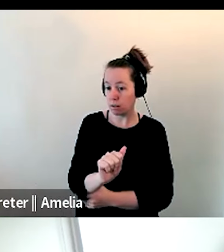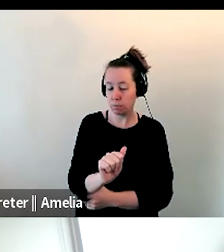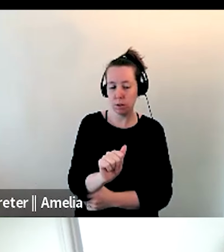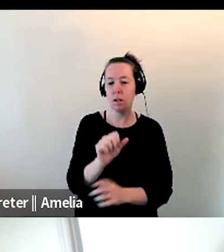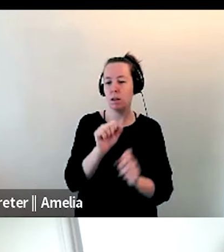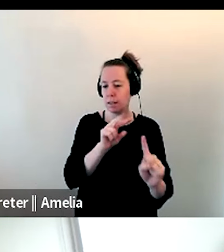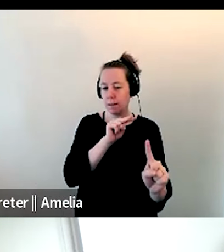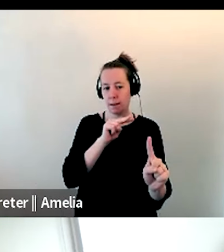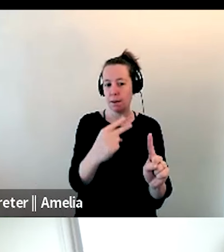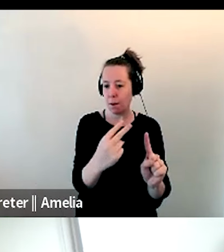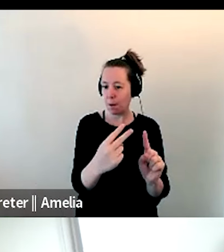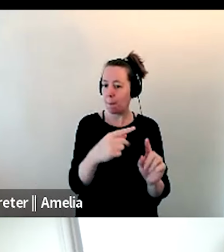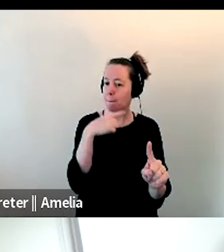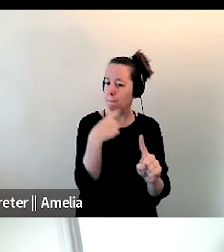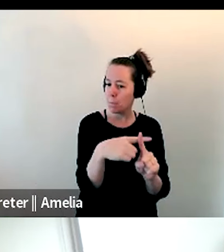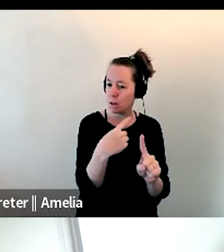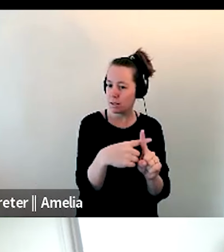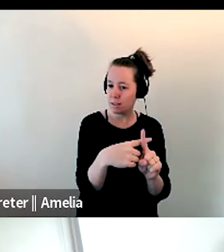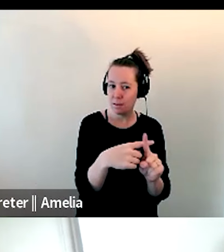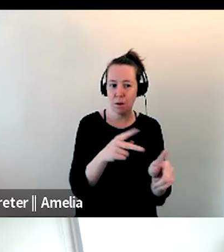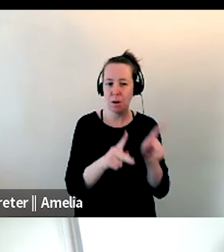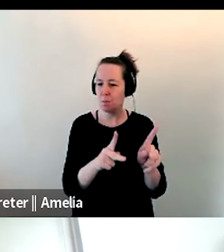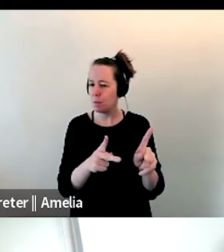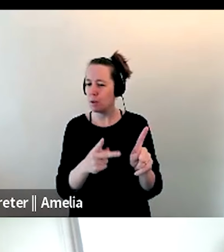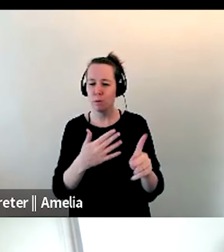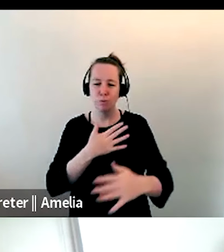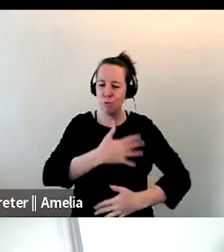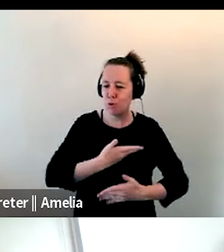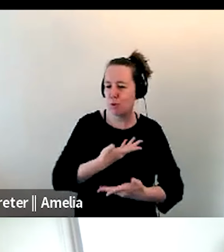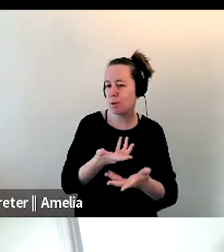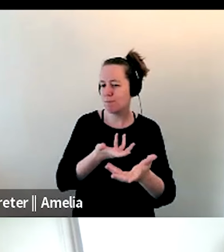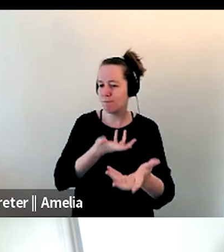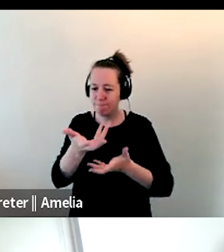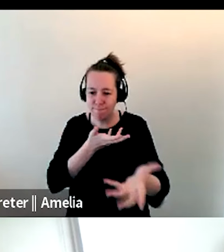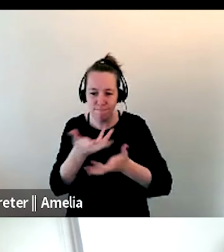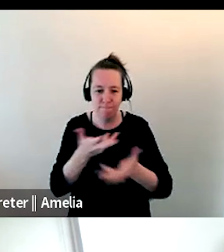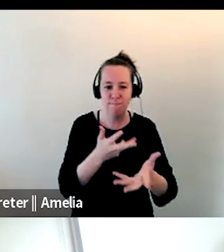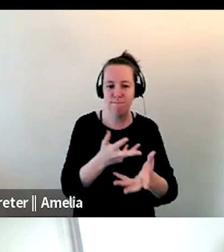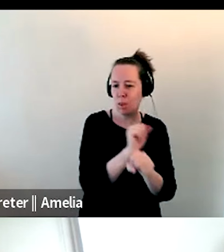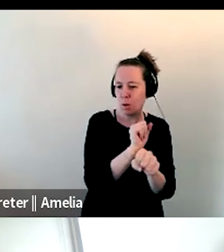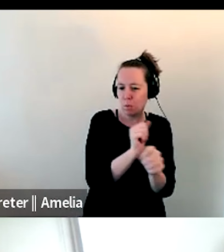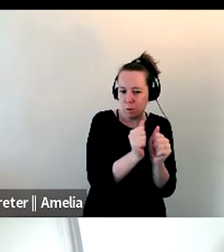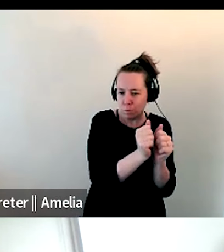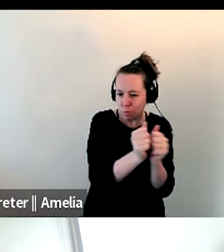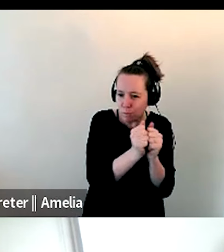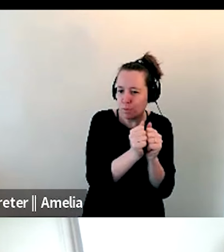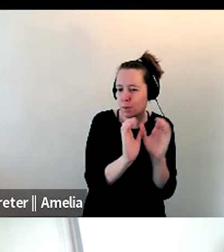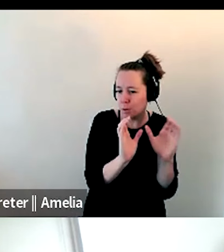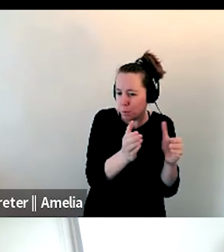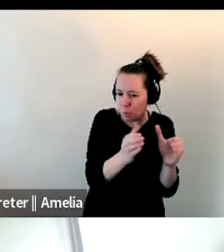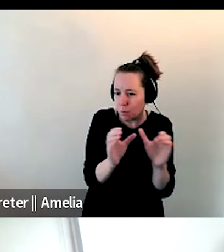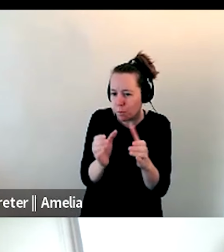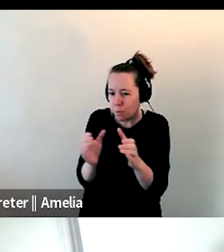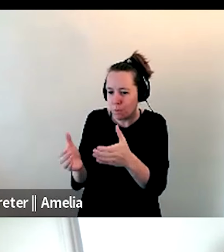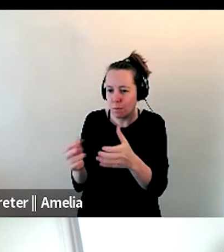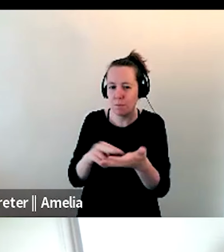beyond just being quiet is people really enjoy talking to you. They have an easy time talking to you. You know, you enjoy working in smaller groups. So for me, it was just really nice